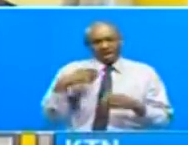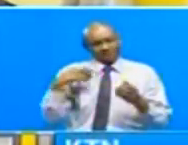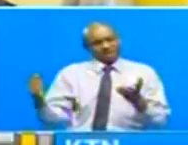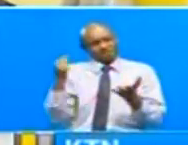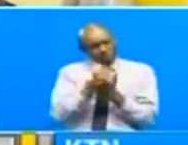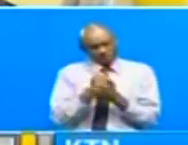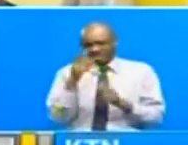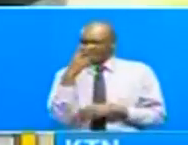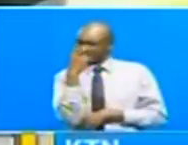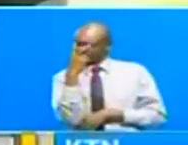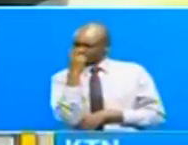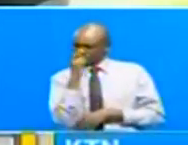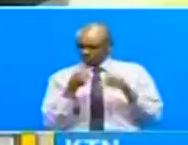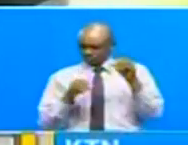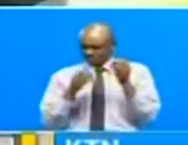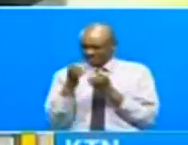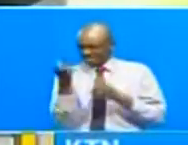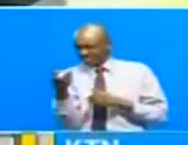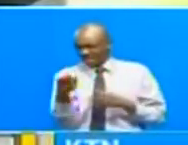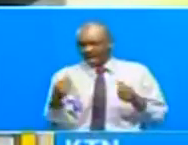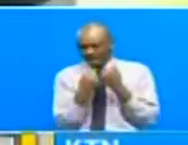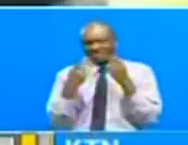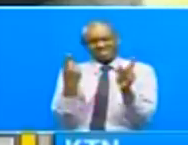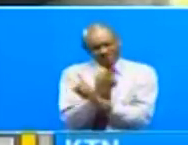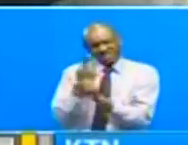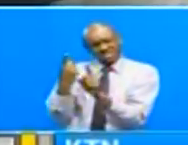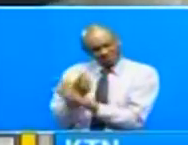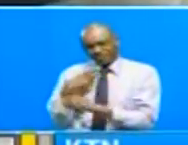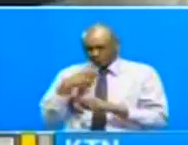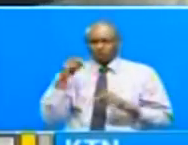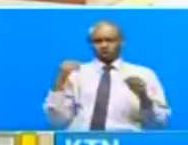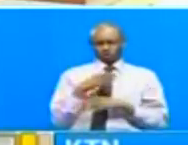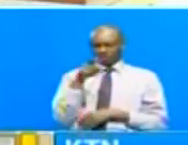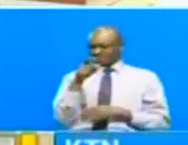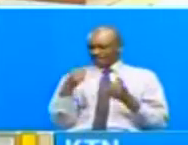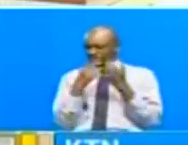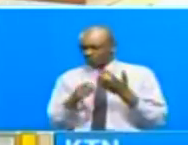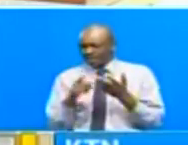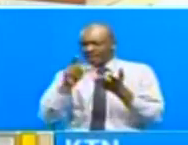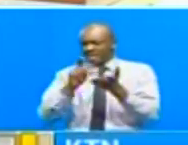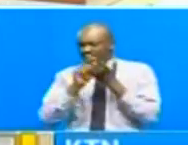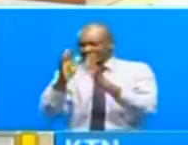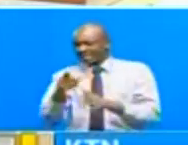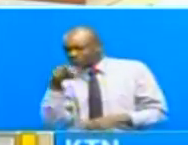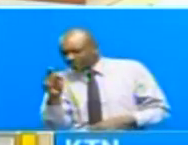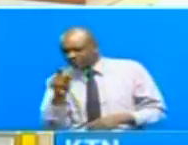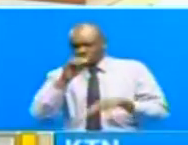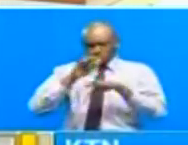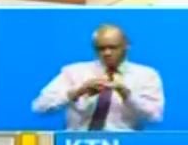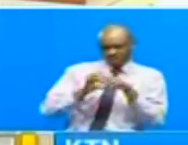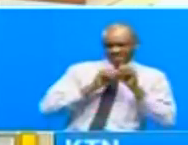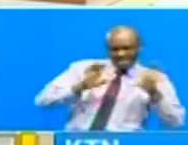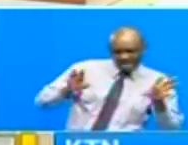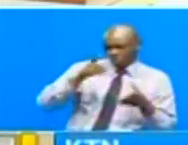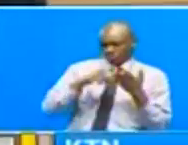turnover and suspicious transactions are among the string of queries raising eyebrows as to whether the lender is really on the much-hyped